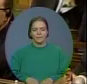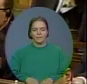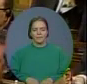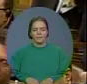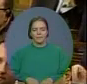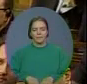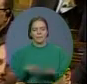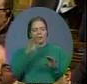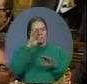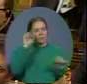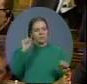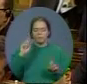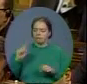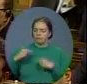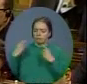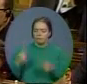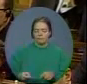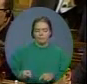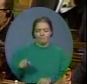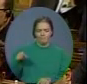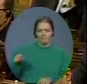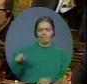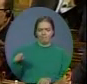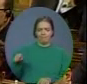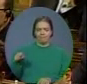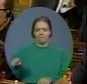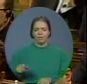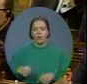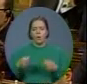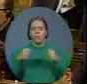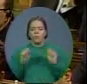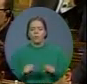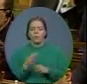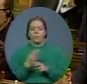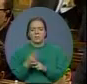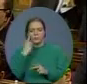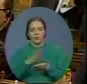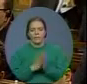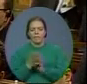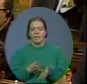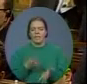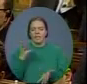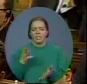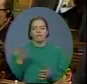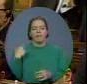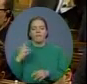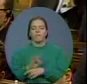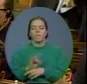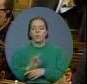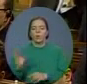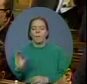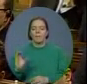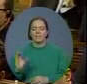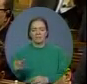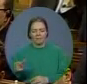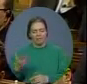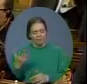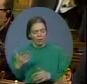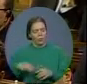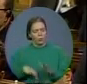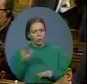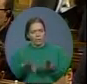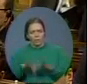game. Use power to line their pockets, as they did in the sponsorship scandal, and find every way you can to break the rules for your own personal benefit.